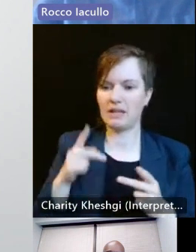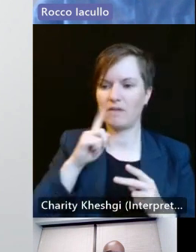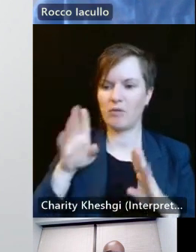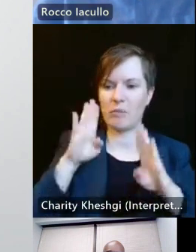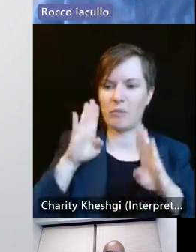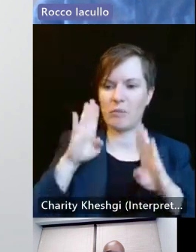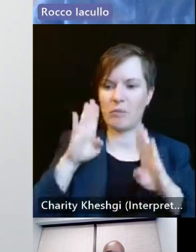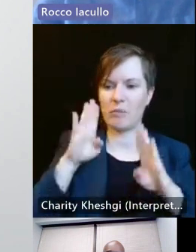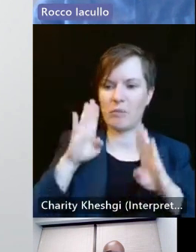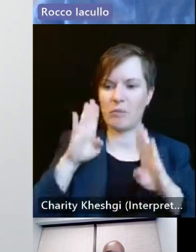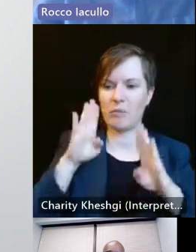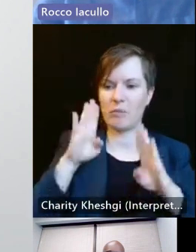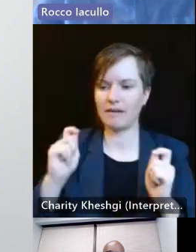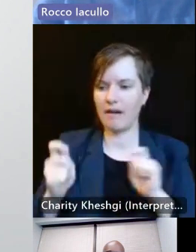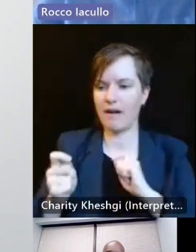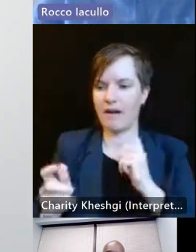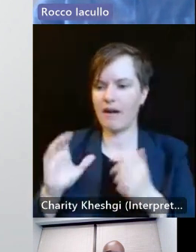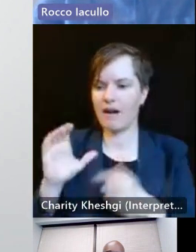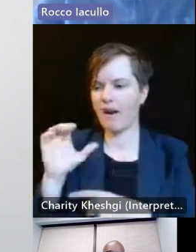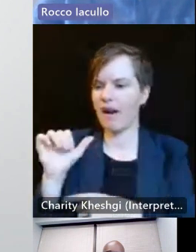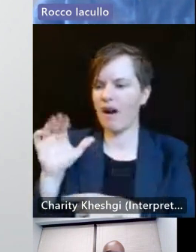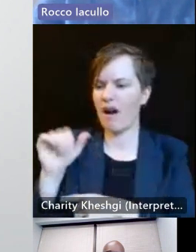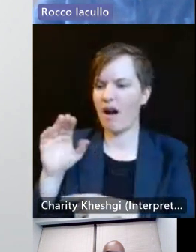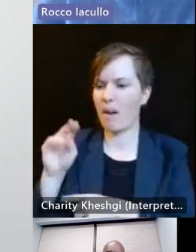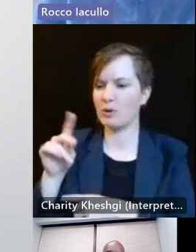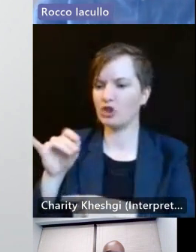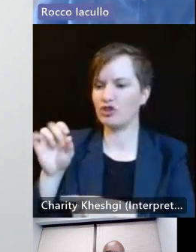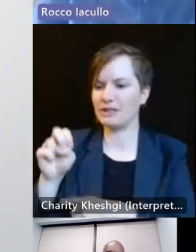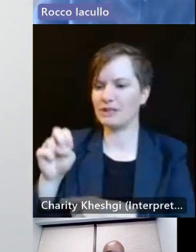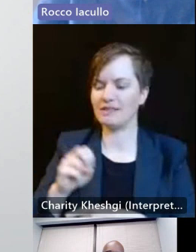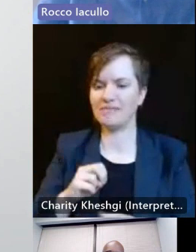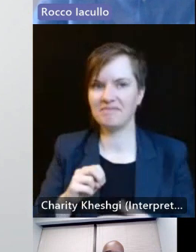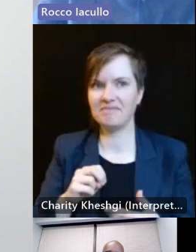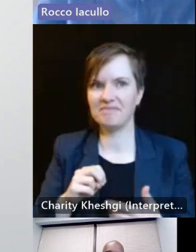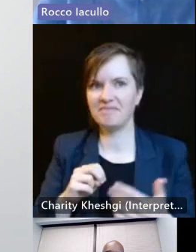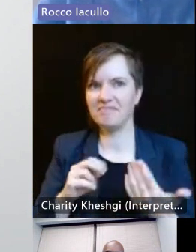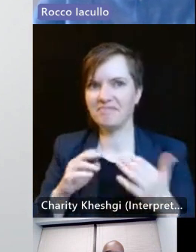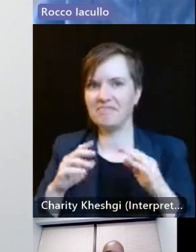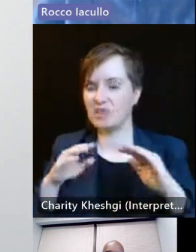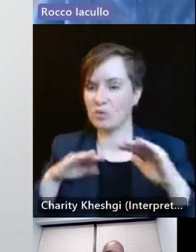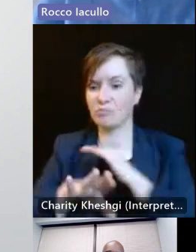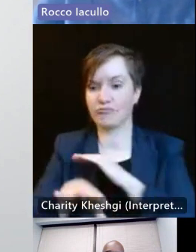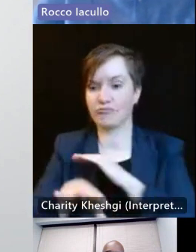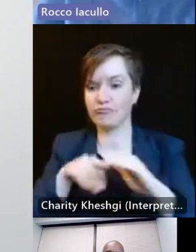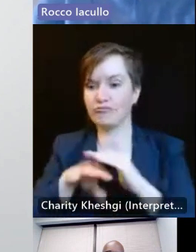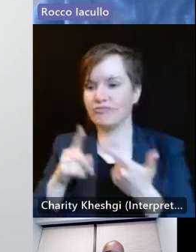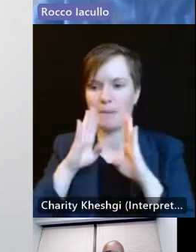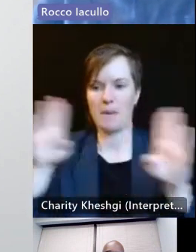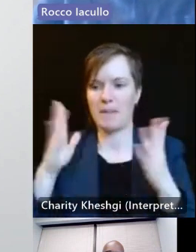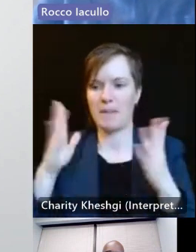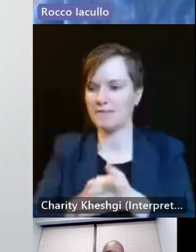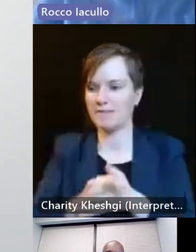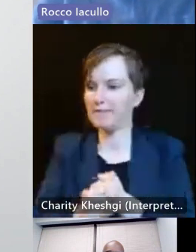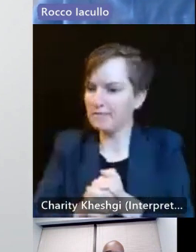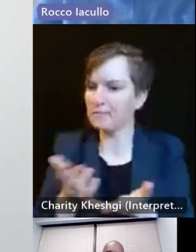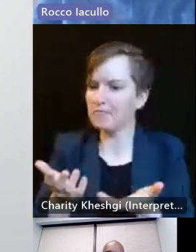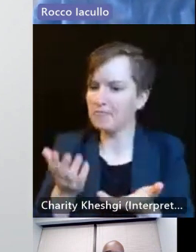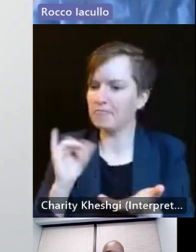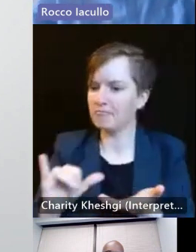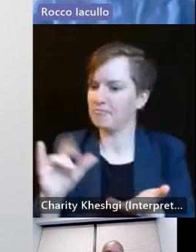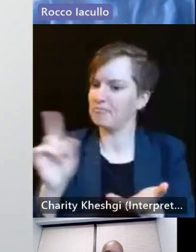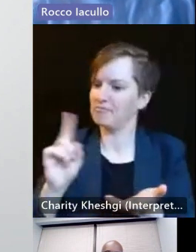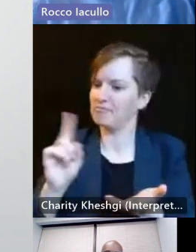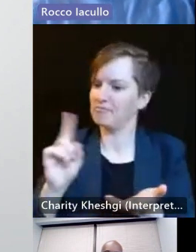law provides 12 broad categories of places of public accommodations